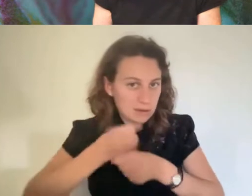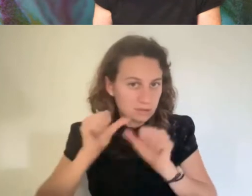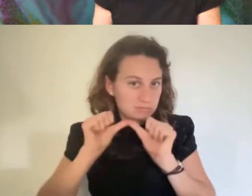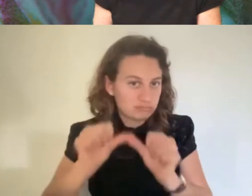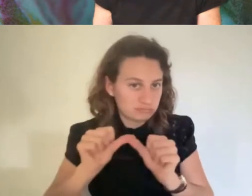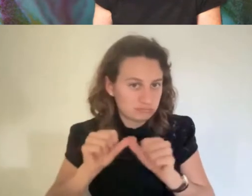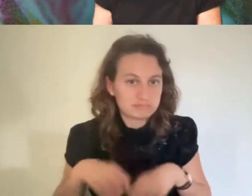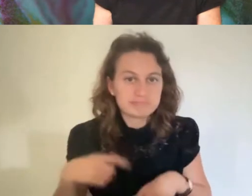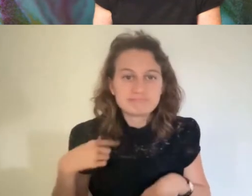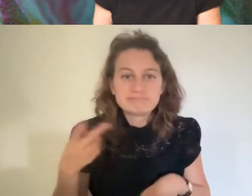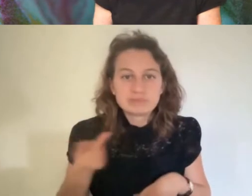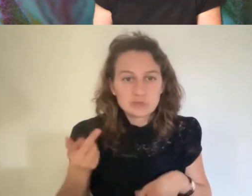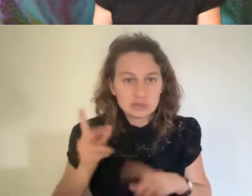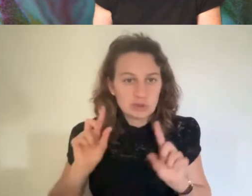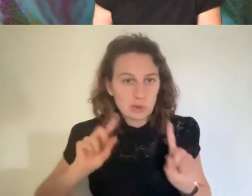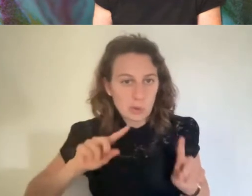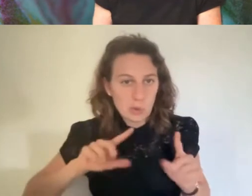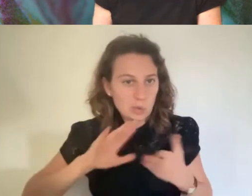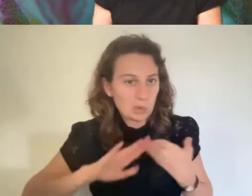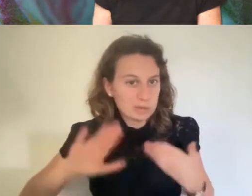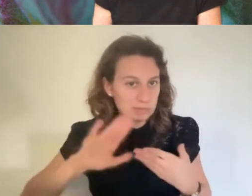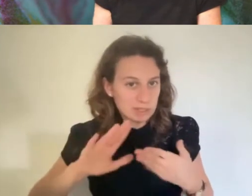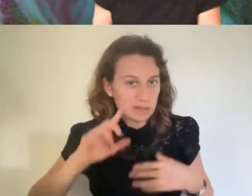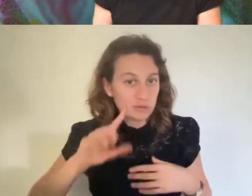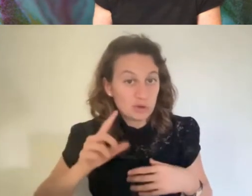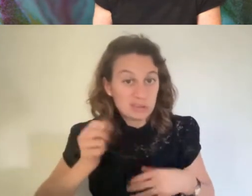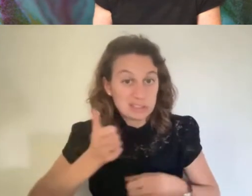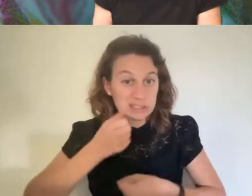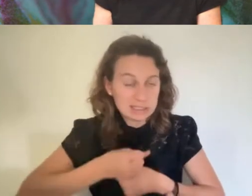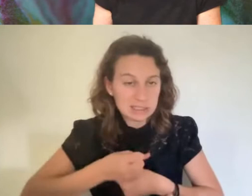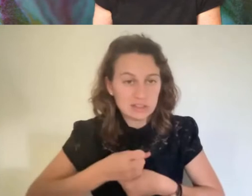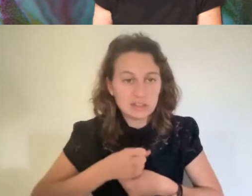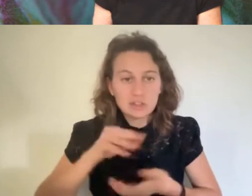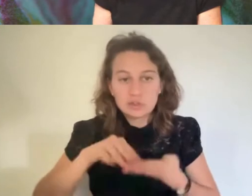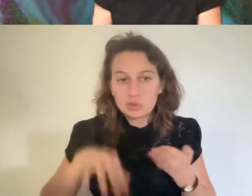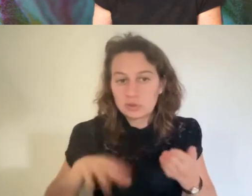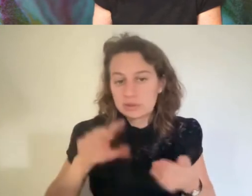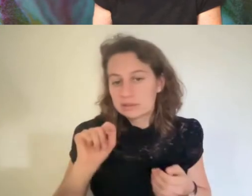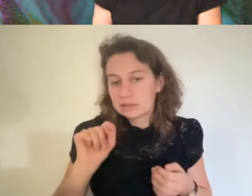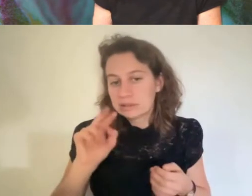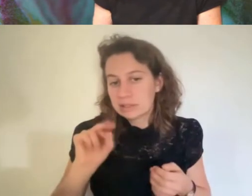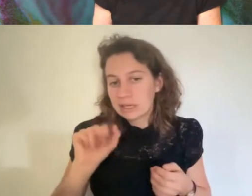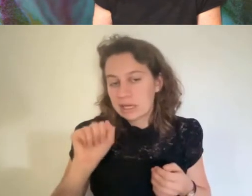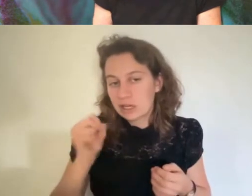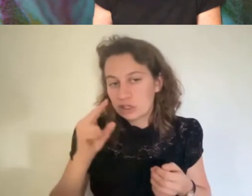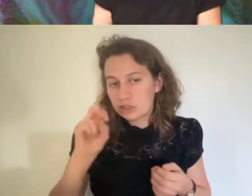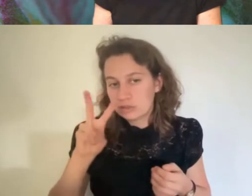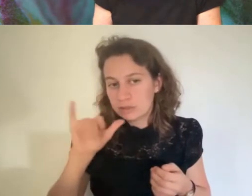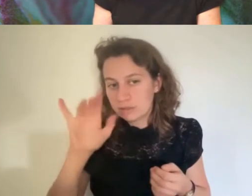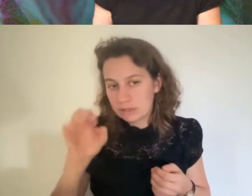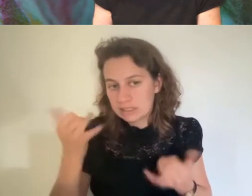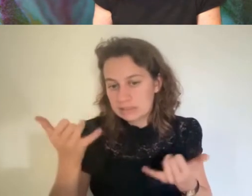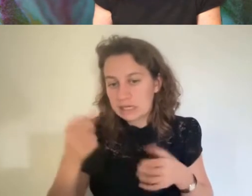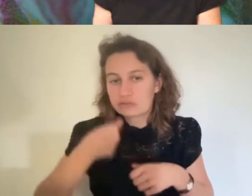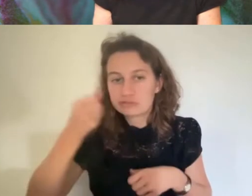were colleagues for almost a decade at UNC Asheville prior to her current